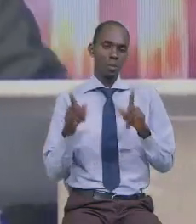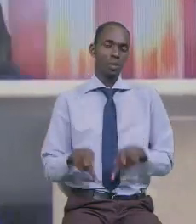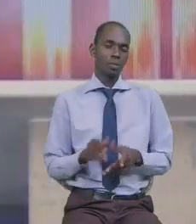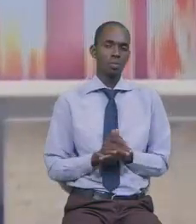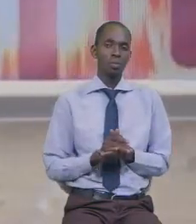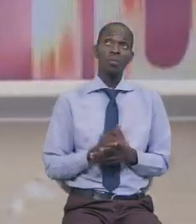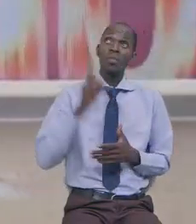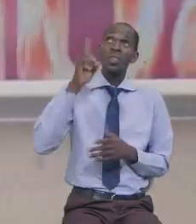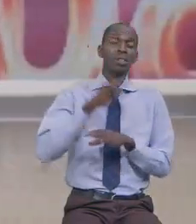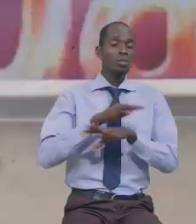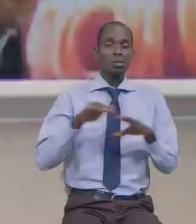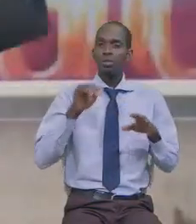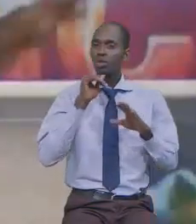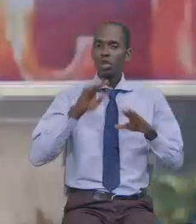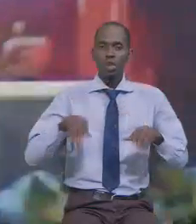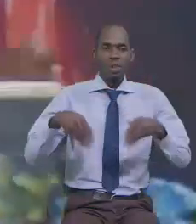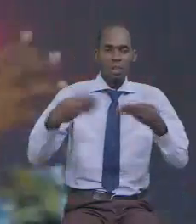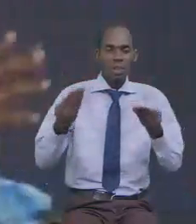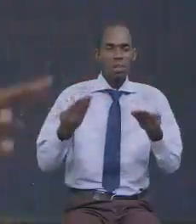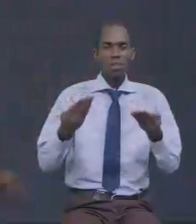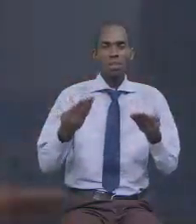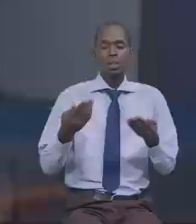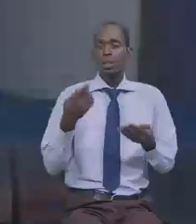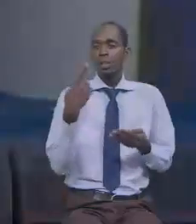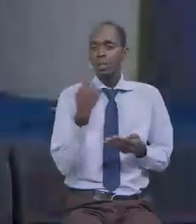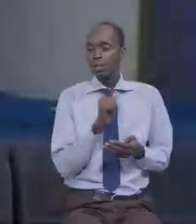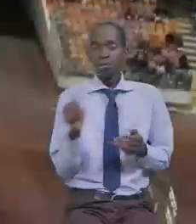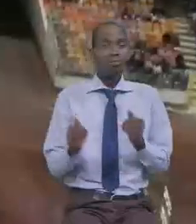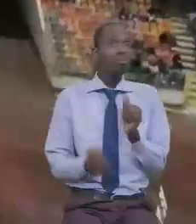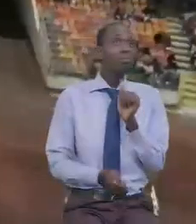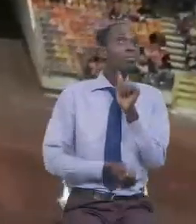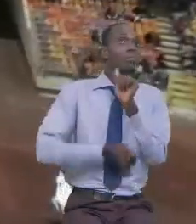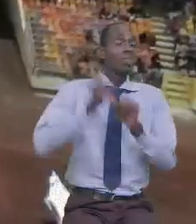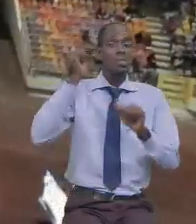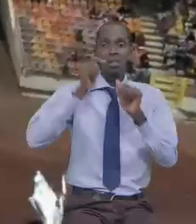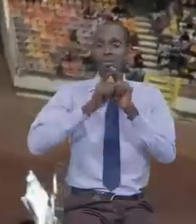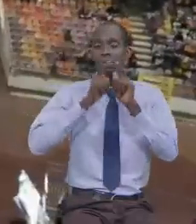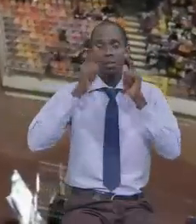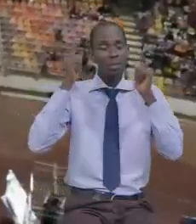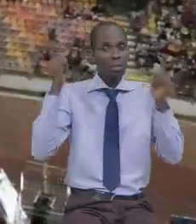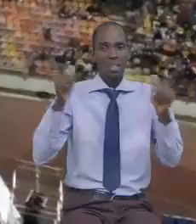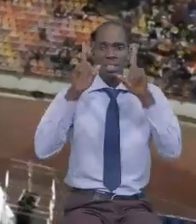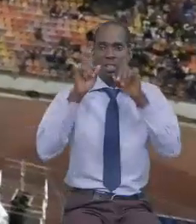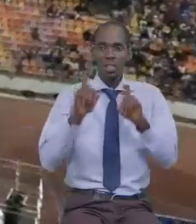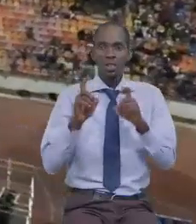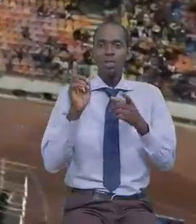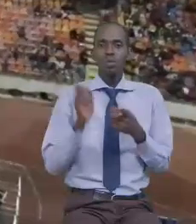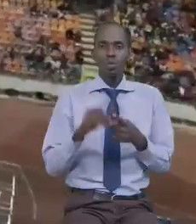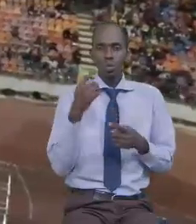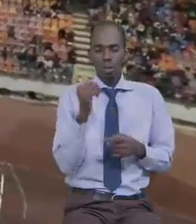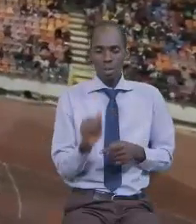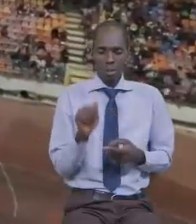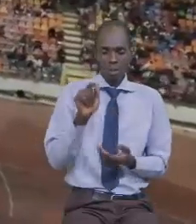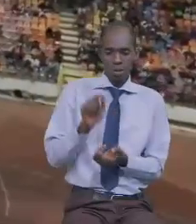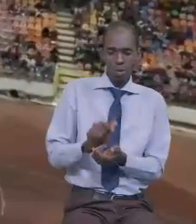doesn't give a postgraduate test to a secondary school student,